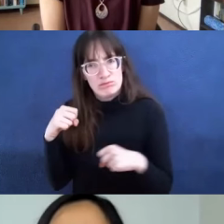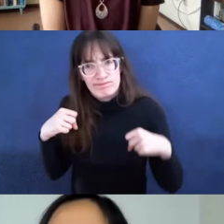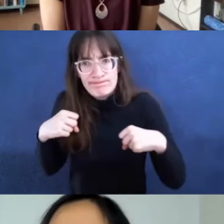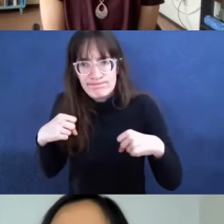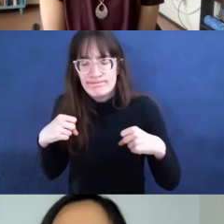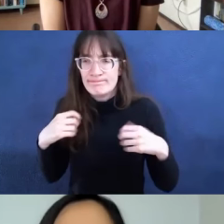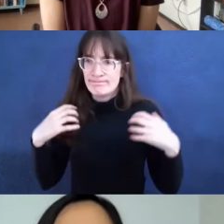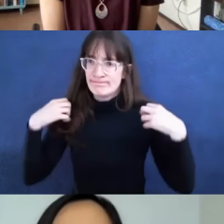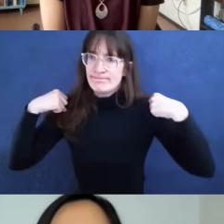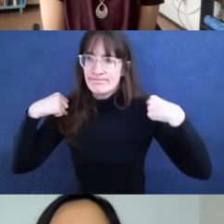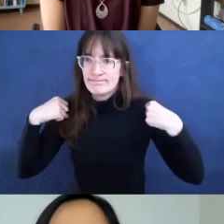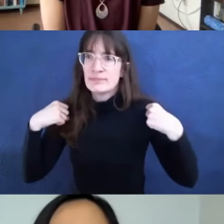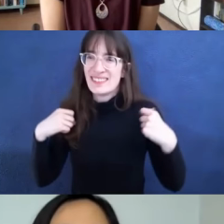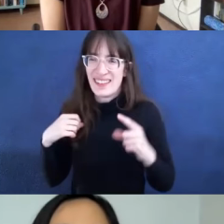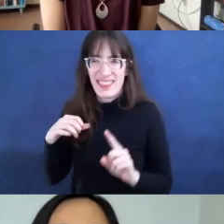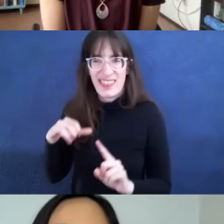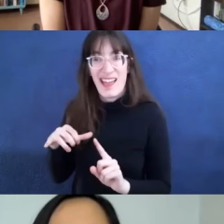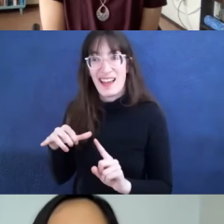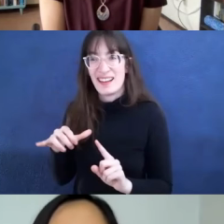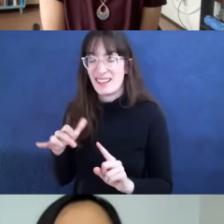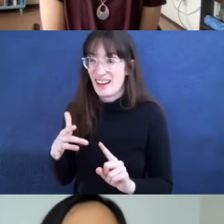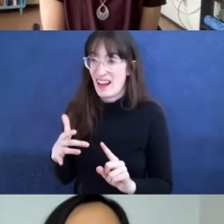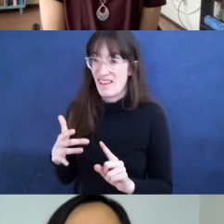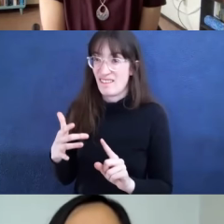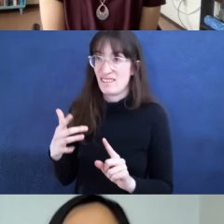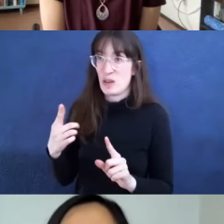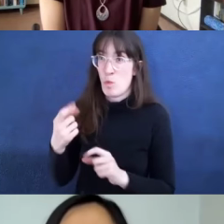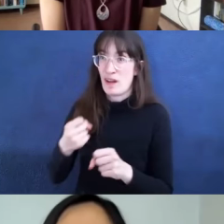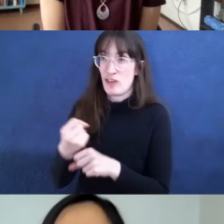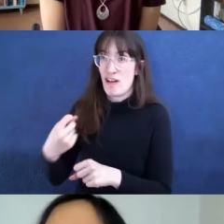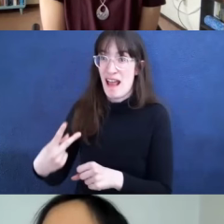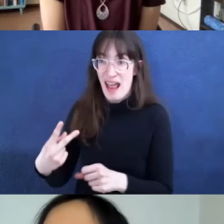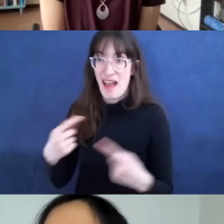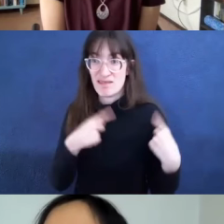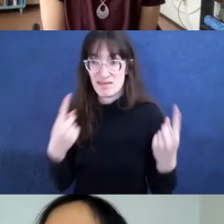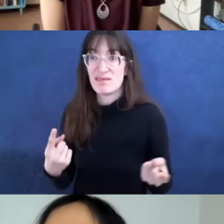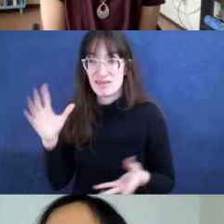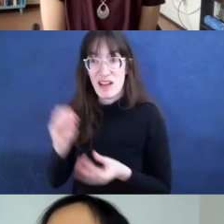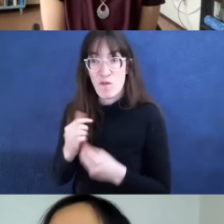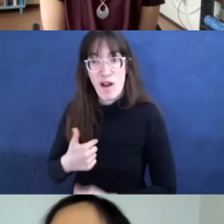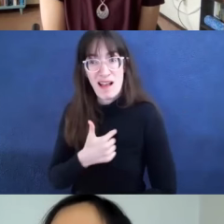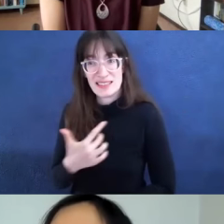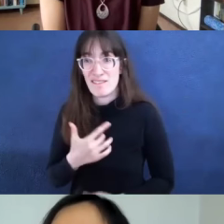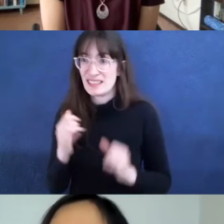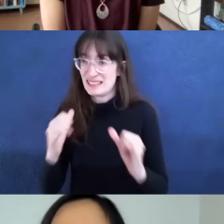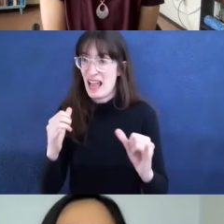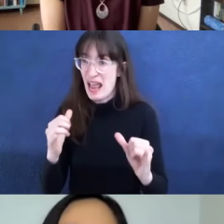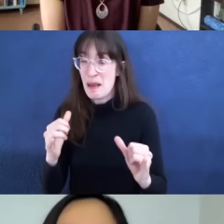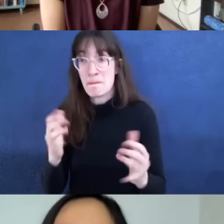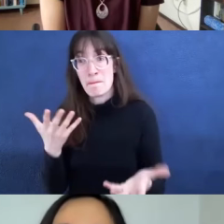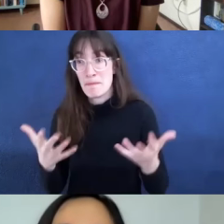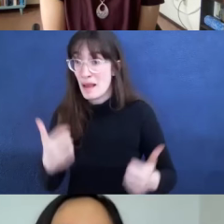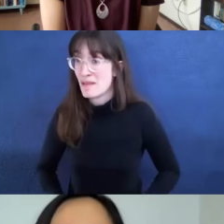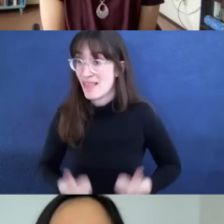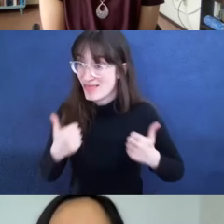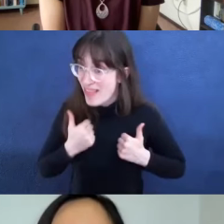of like what the last year and a half has been, and really like a lifetimes, if